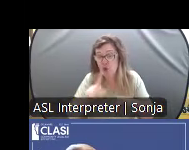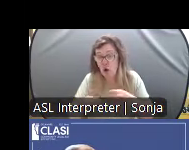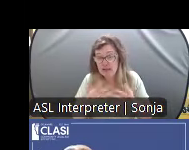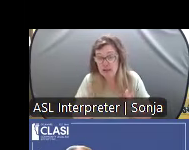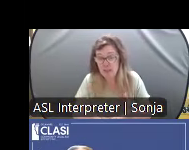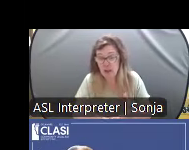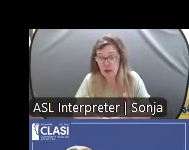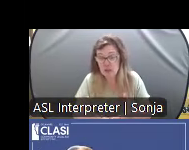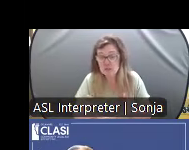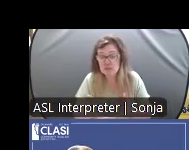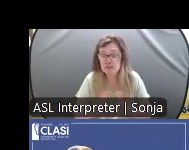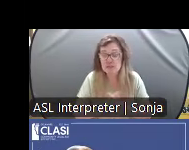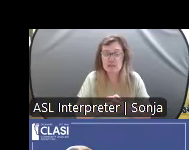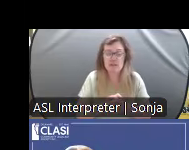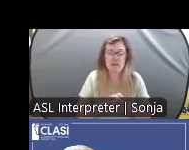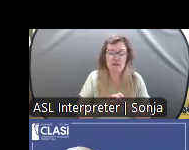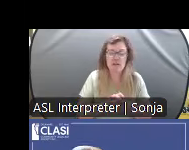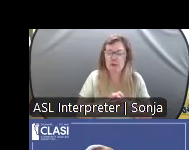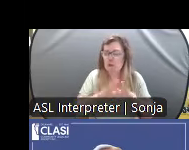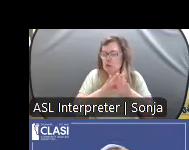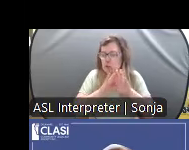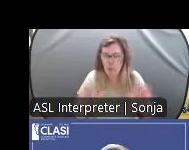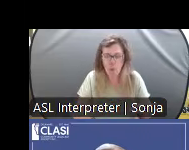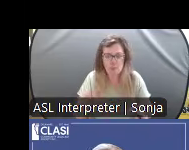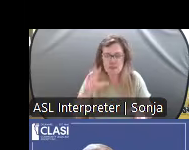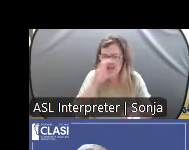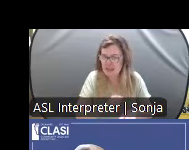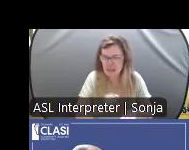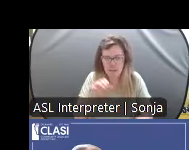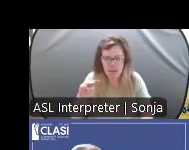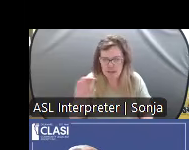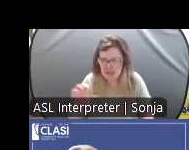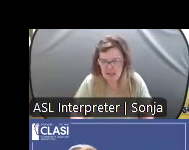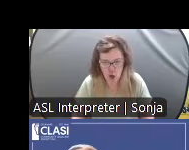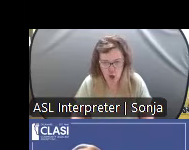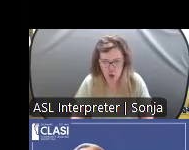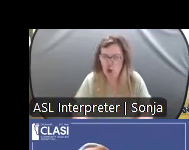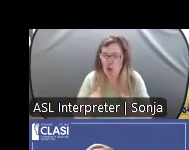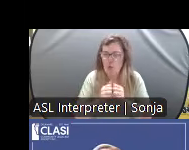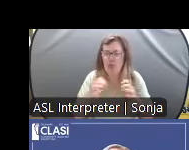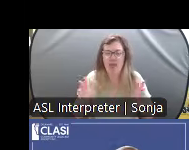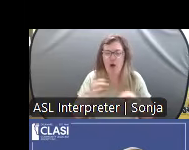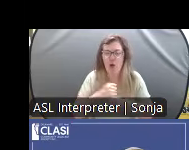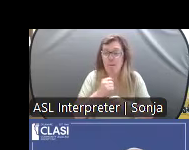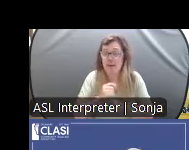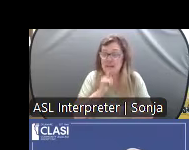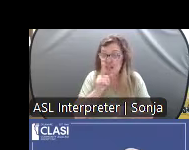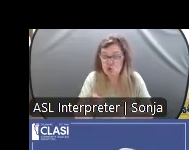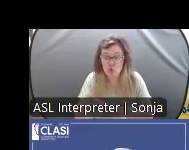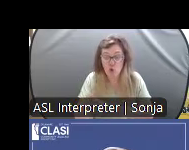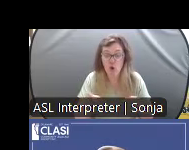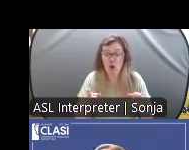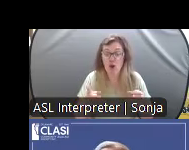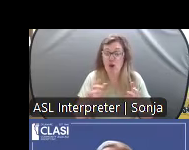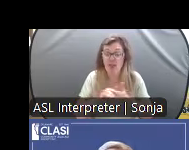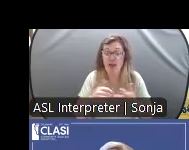You shouldn't be skipping Medicare when you're eligible without making sure that you're skipping it because you